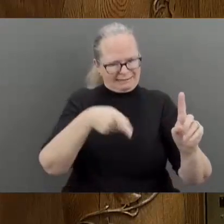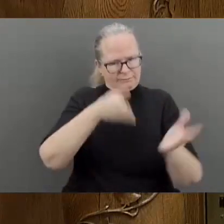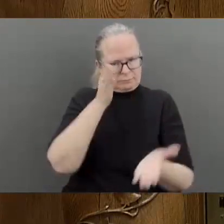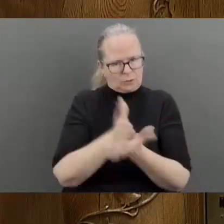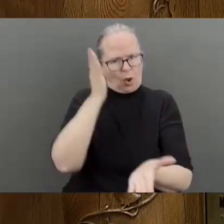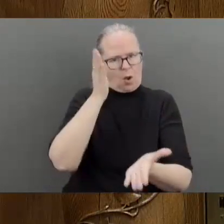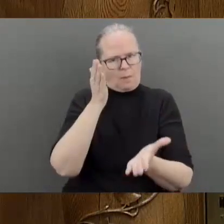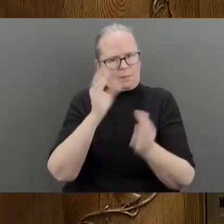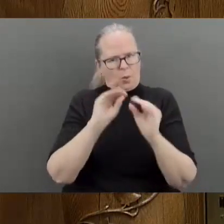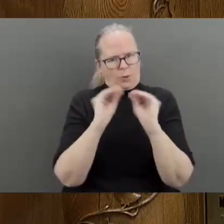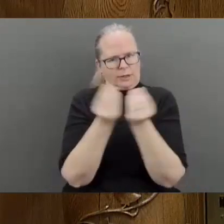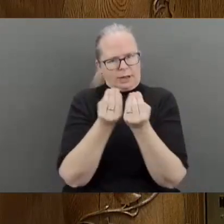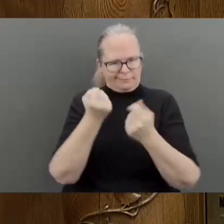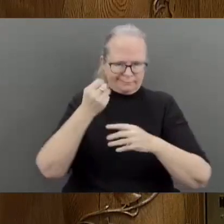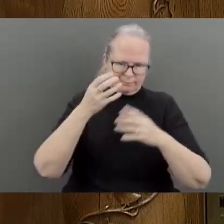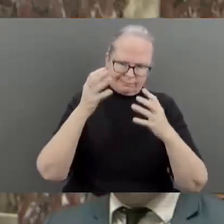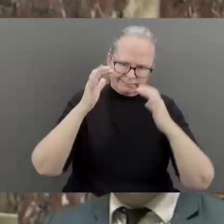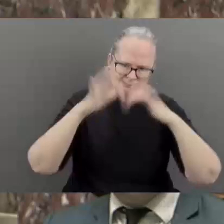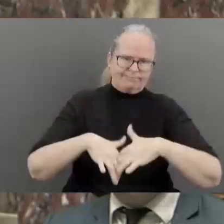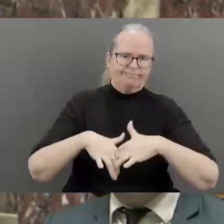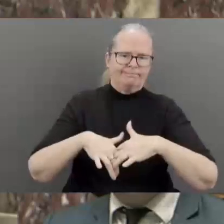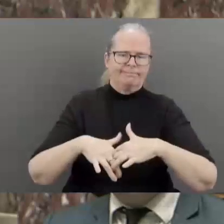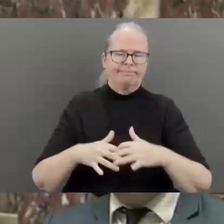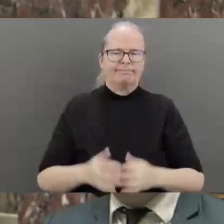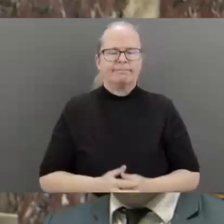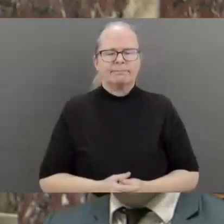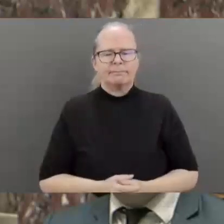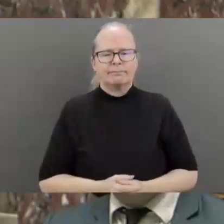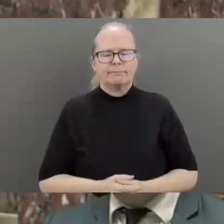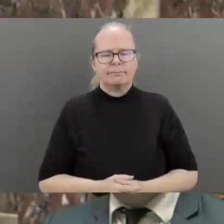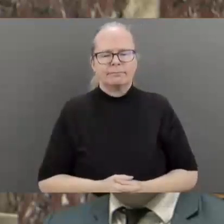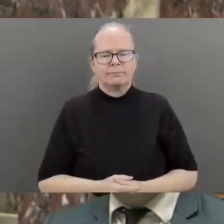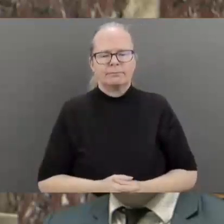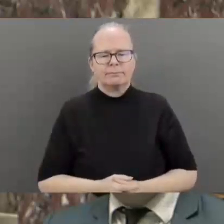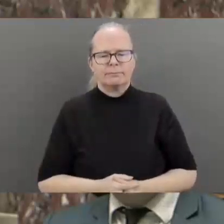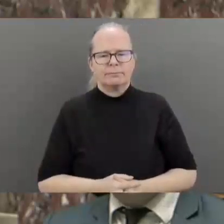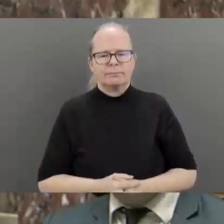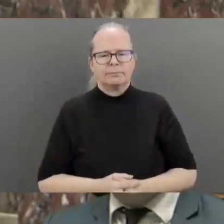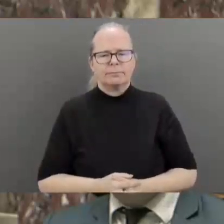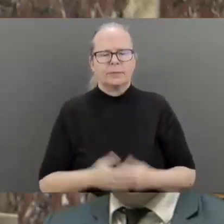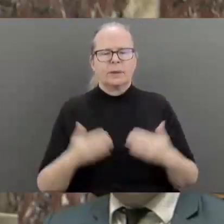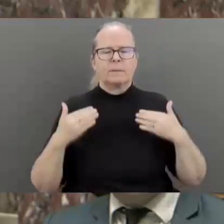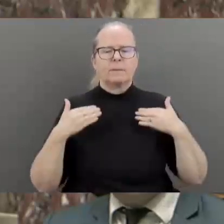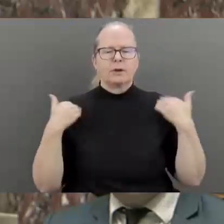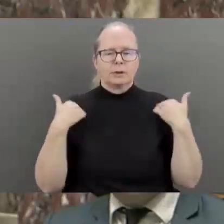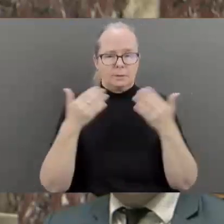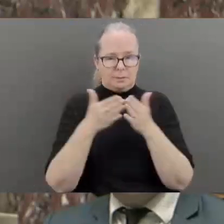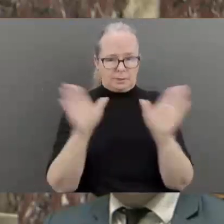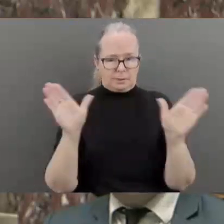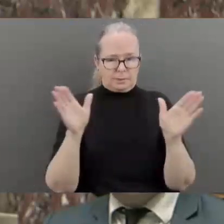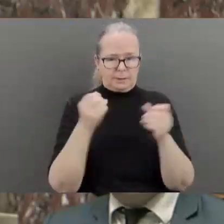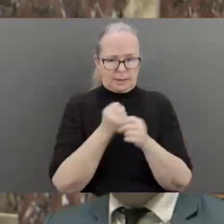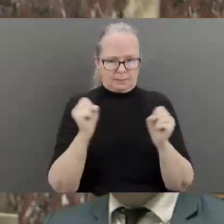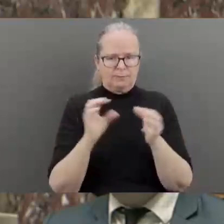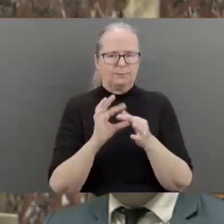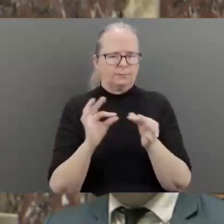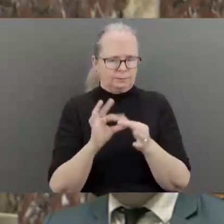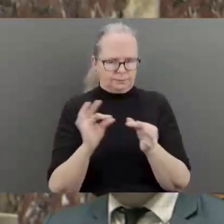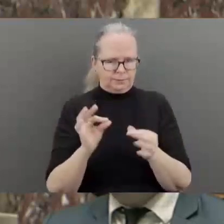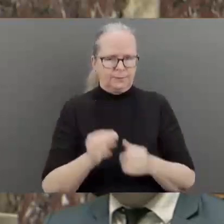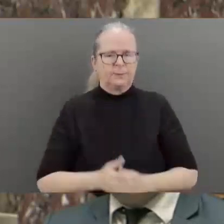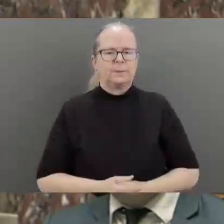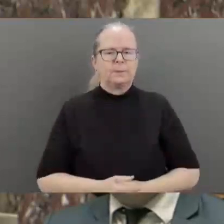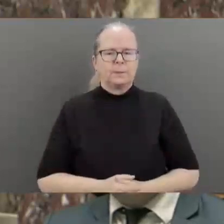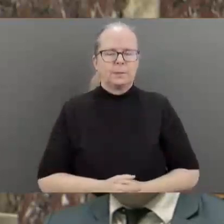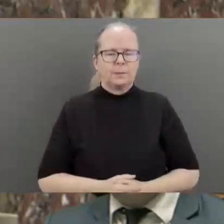Minister of Public Safety. Thank you, Mr. Speaker. It's important that the opposition understand that we've made the